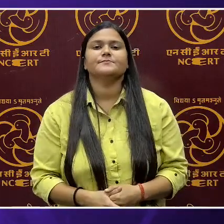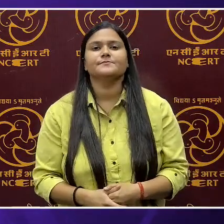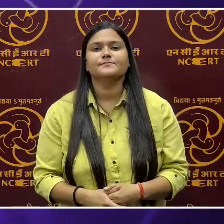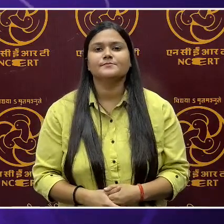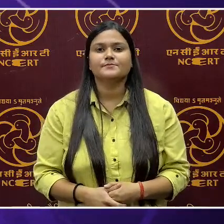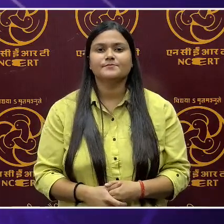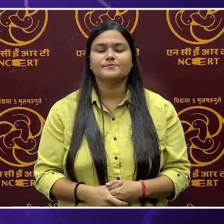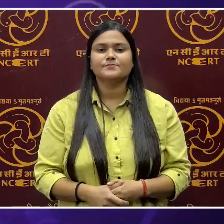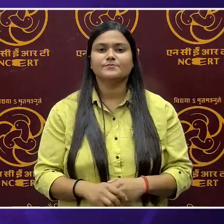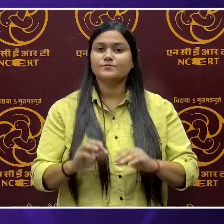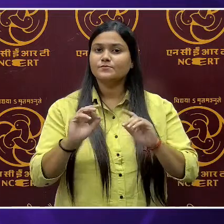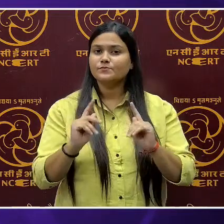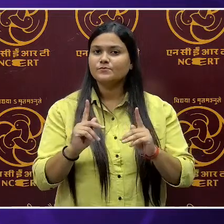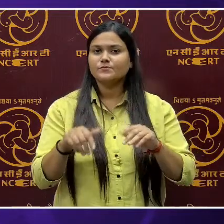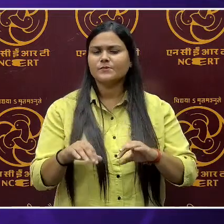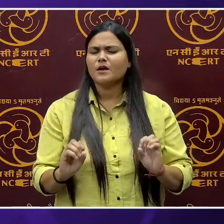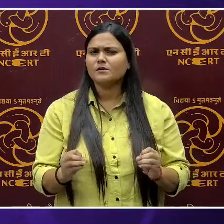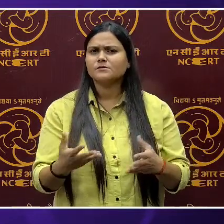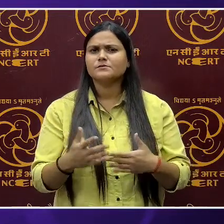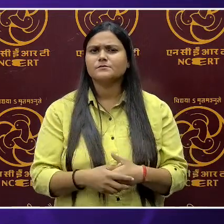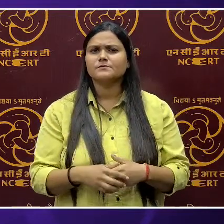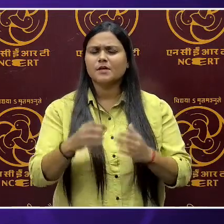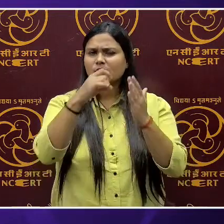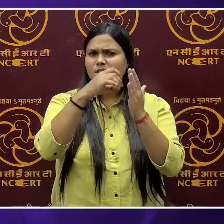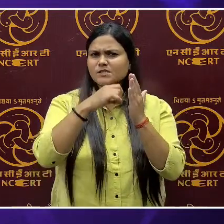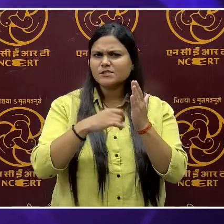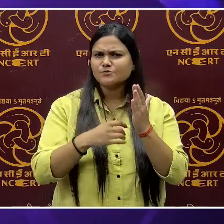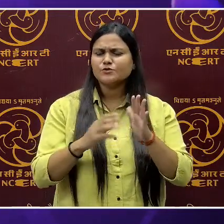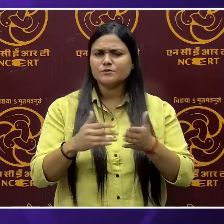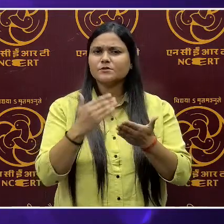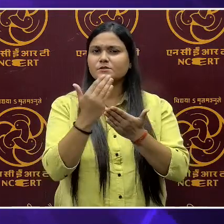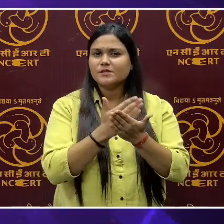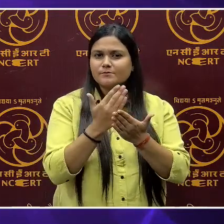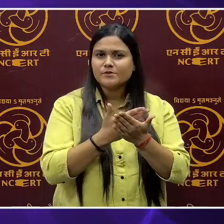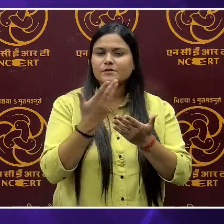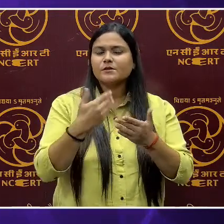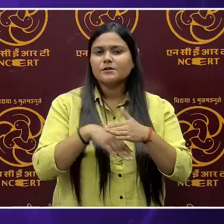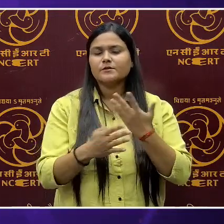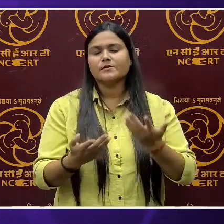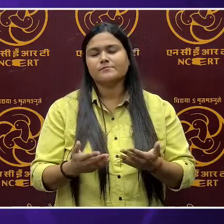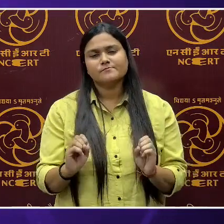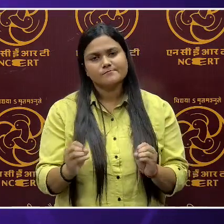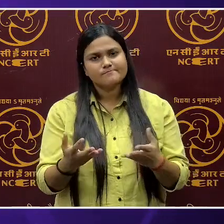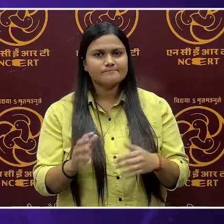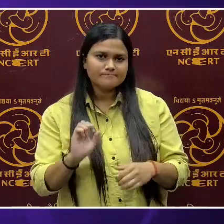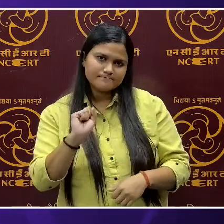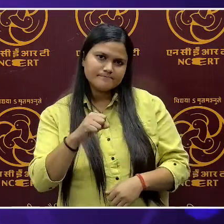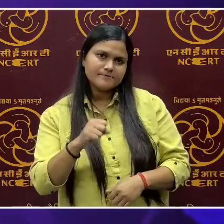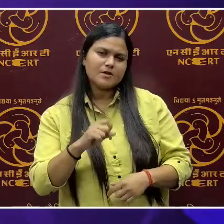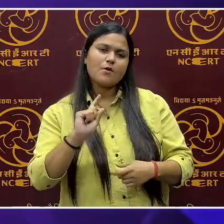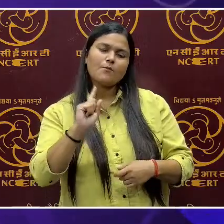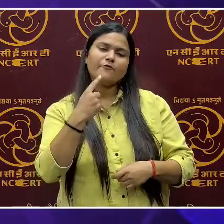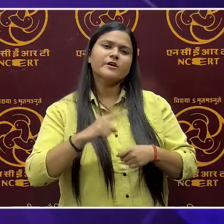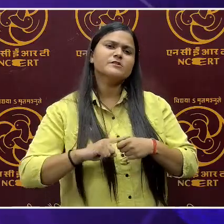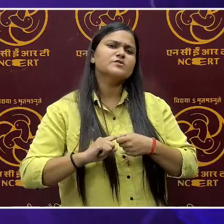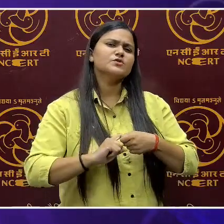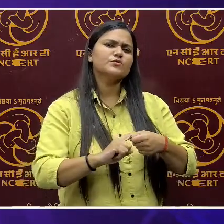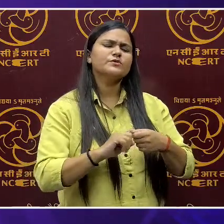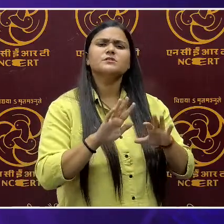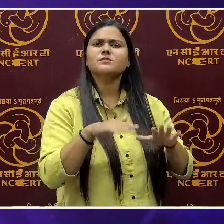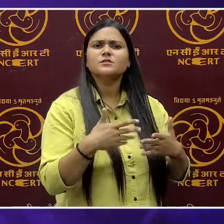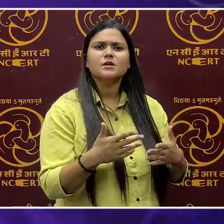Okay, ma'am, let's just deep dive into the chapter, shall we? Yes, so my first question to you would be,